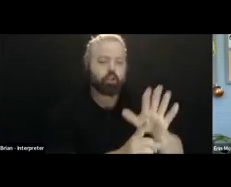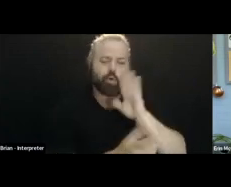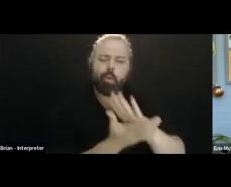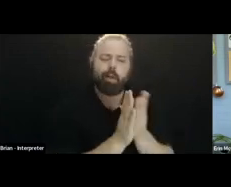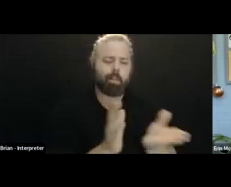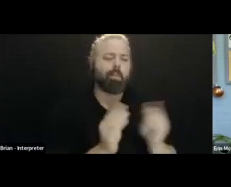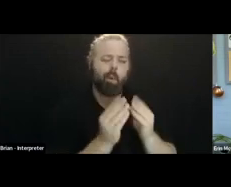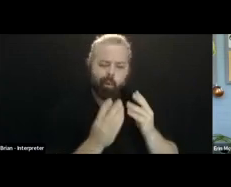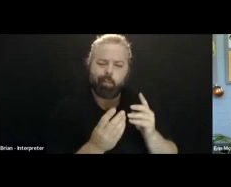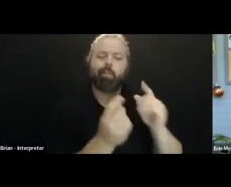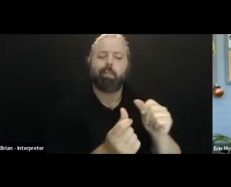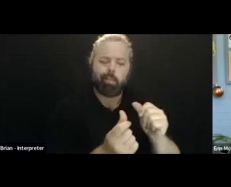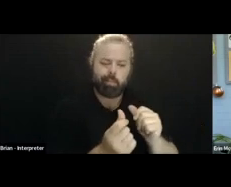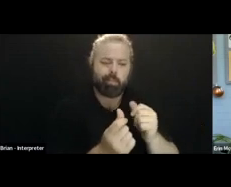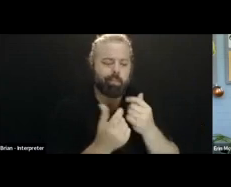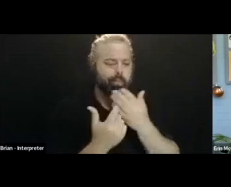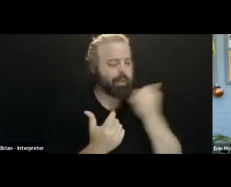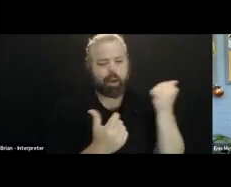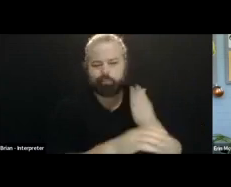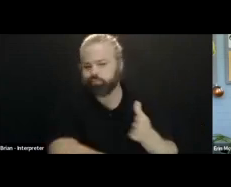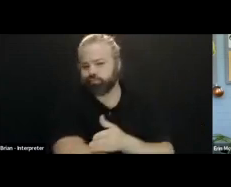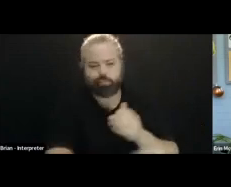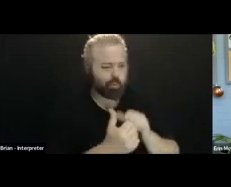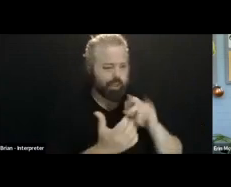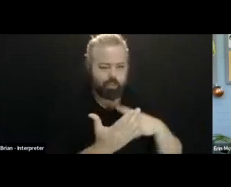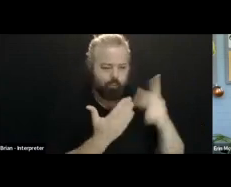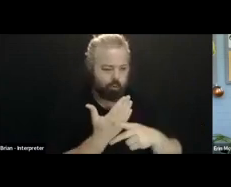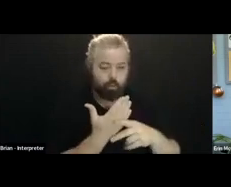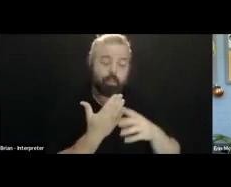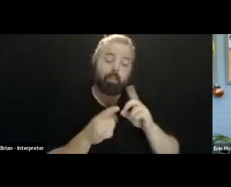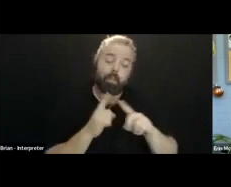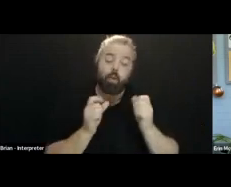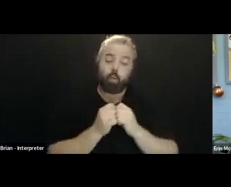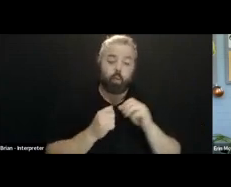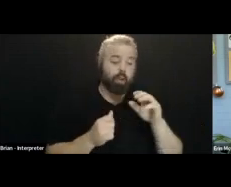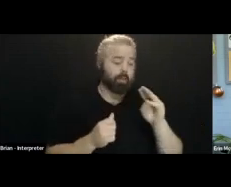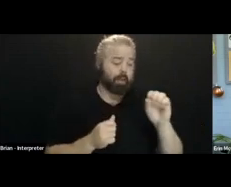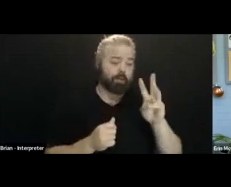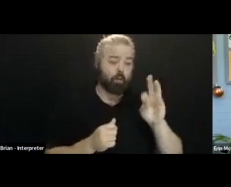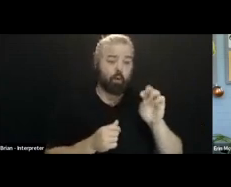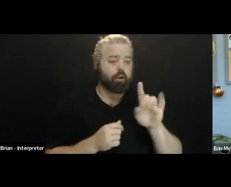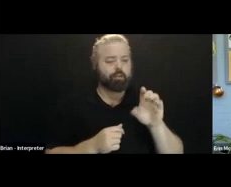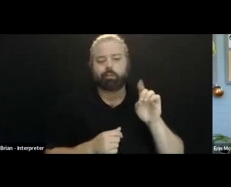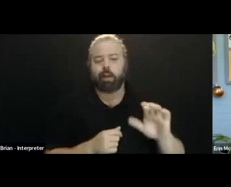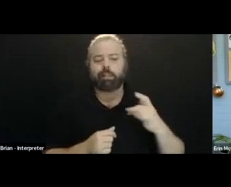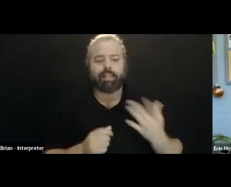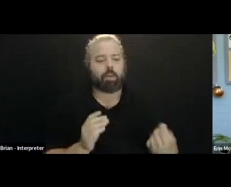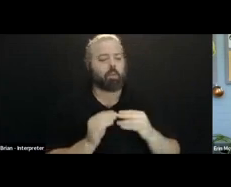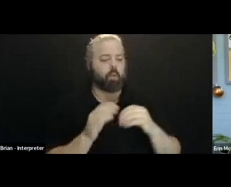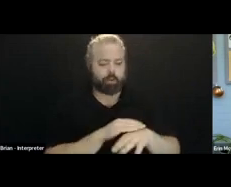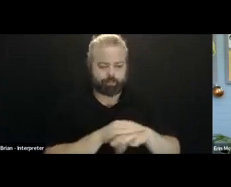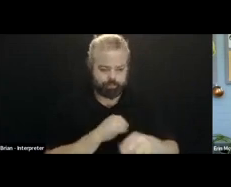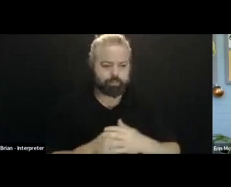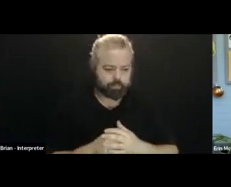And a side effect of really learning Word is you tend to get more accessible documents. So if you learn what that styles pane